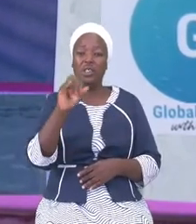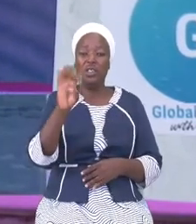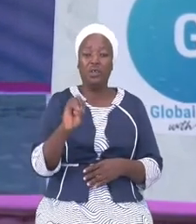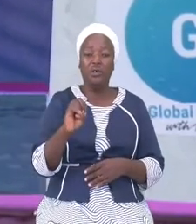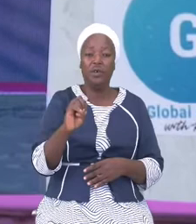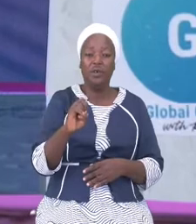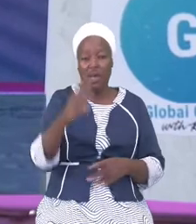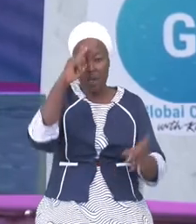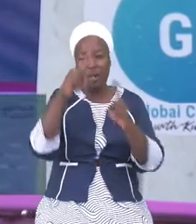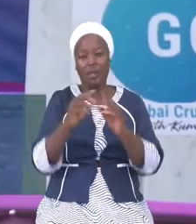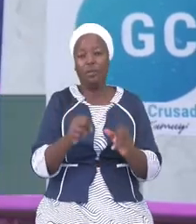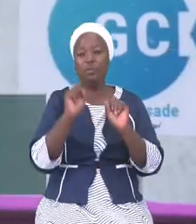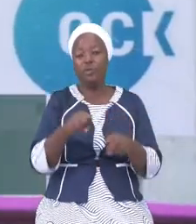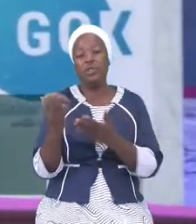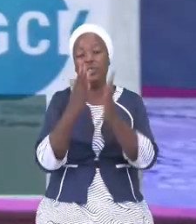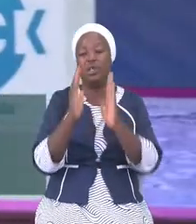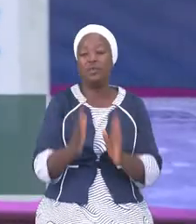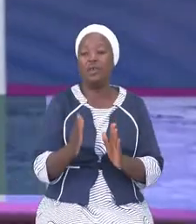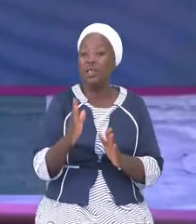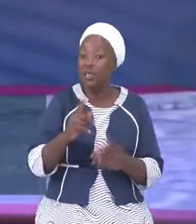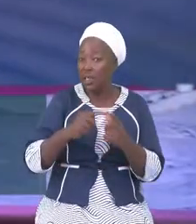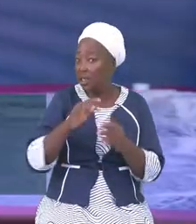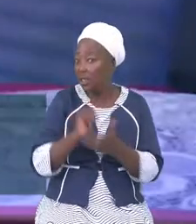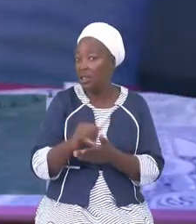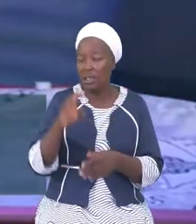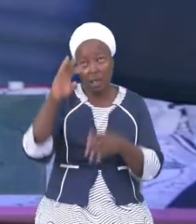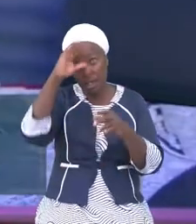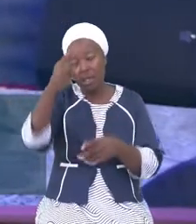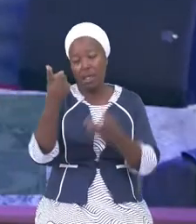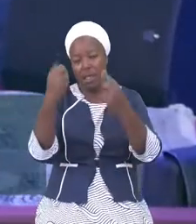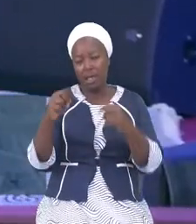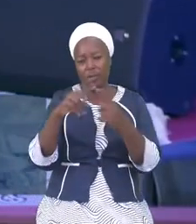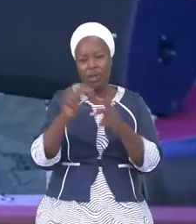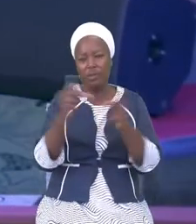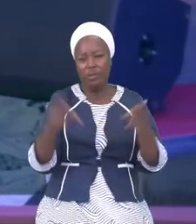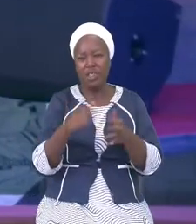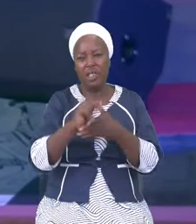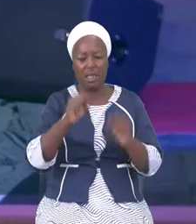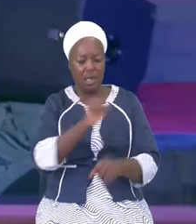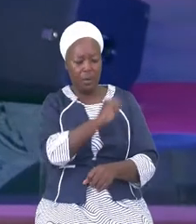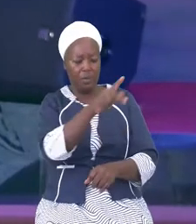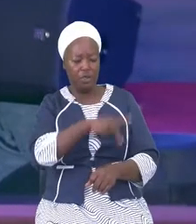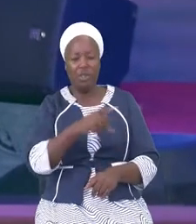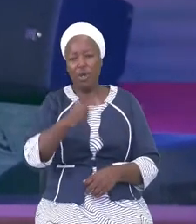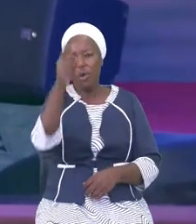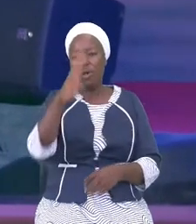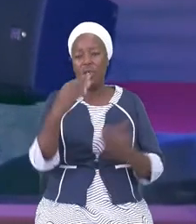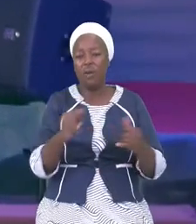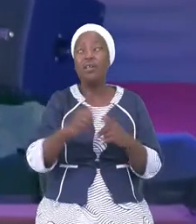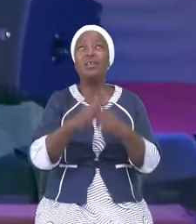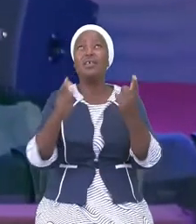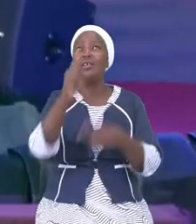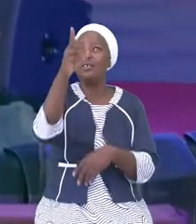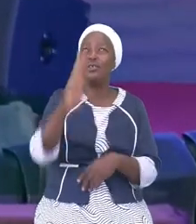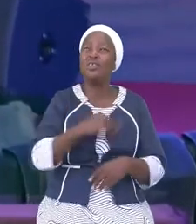agreeable servant. He came to the place. He appreciated God now, a great God, a